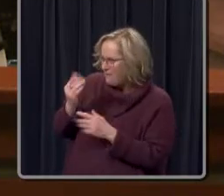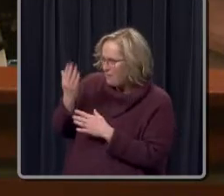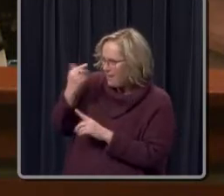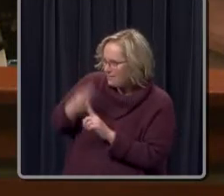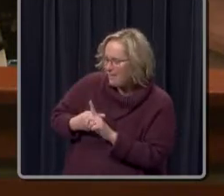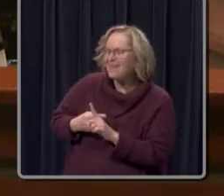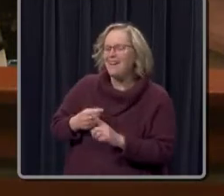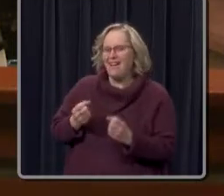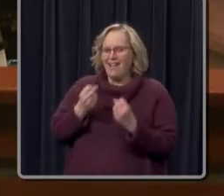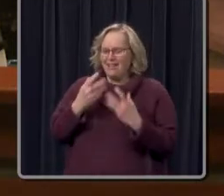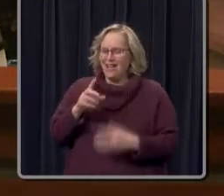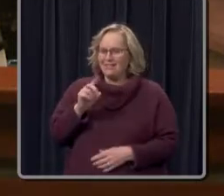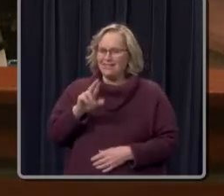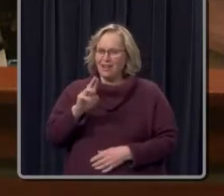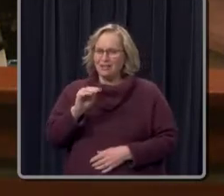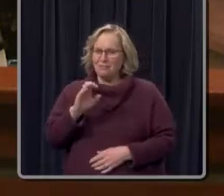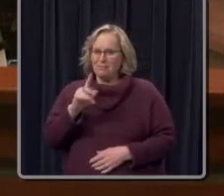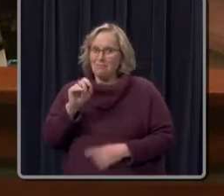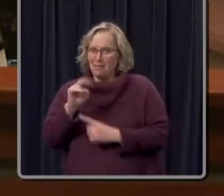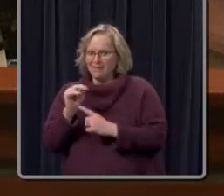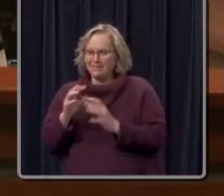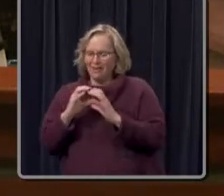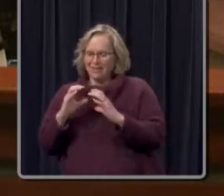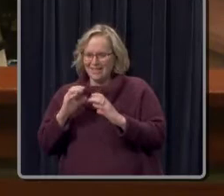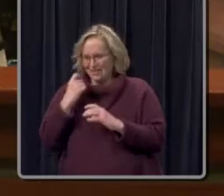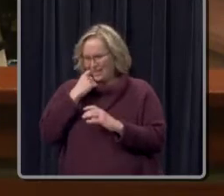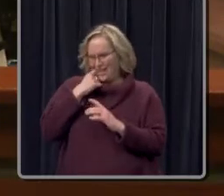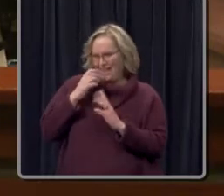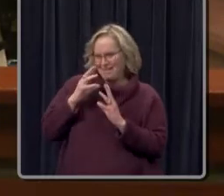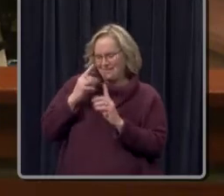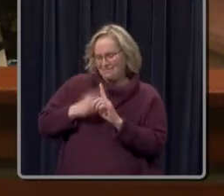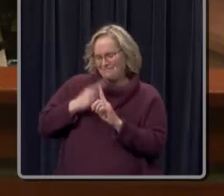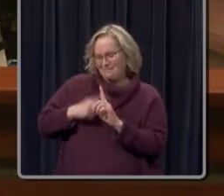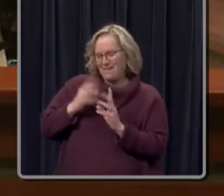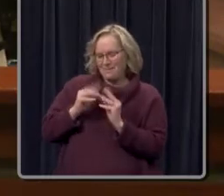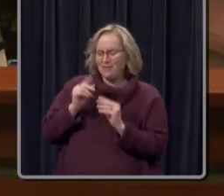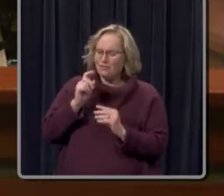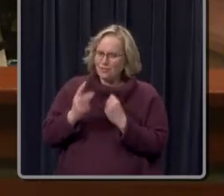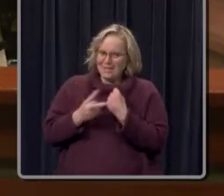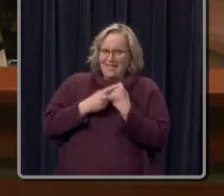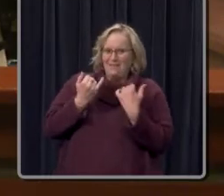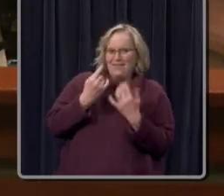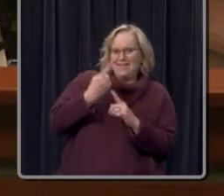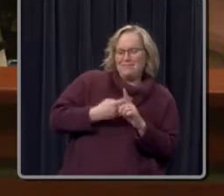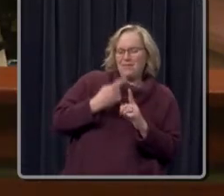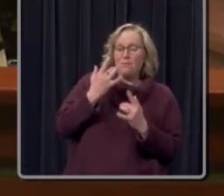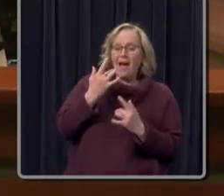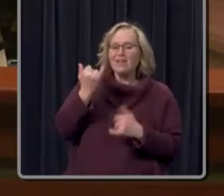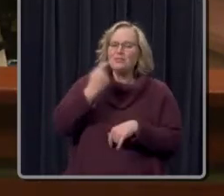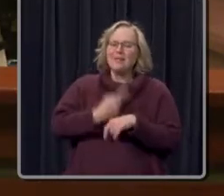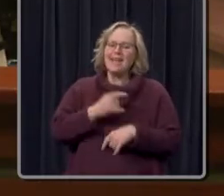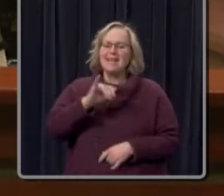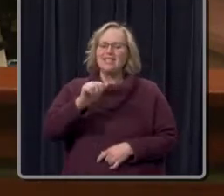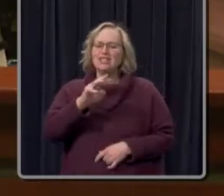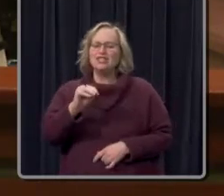a lot of Dr. McMullen conversation at our last meeting, but we really should have saved it for this month because today is Jim's